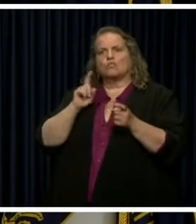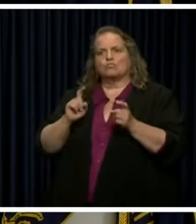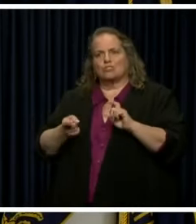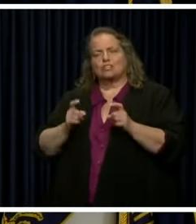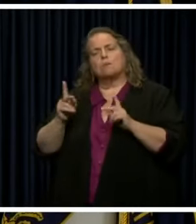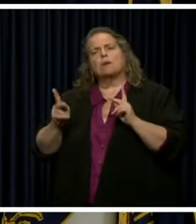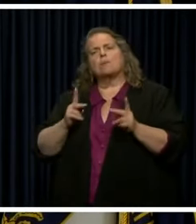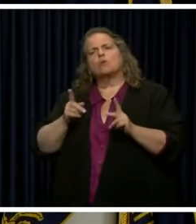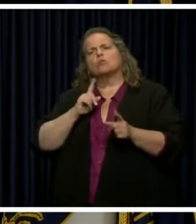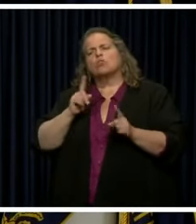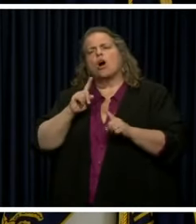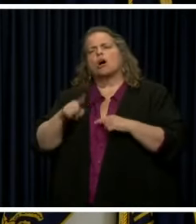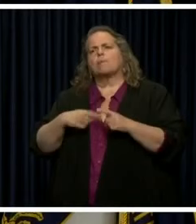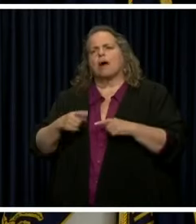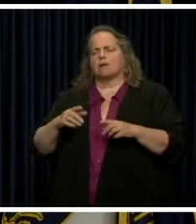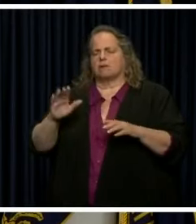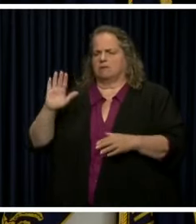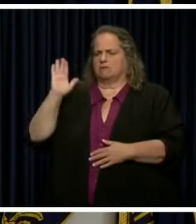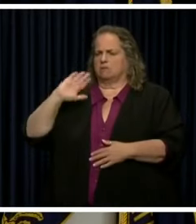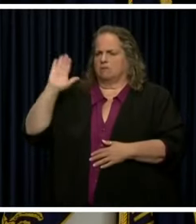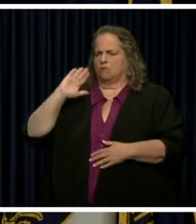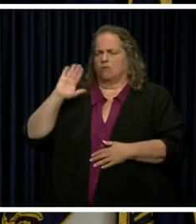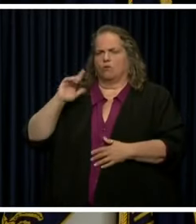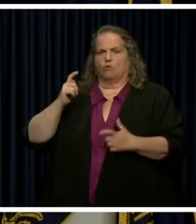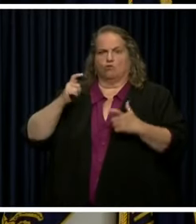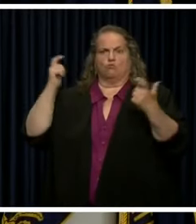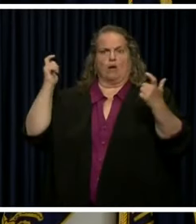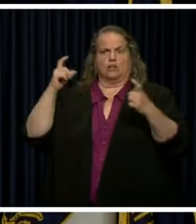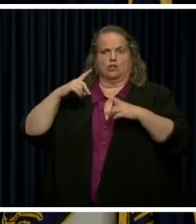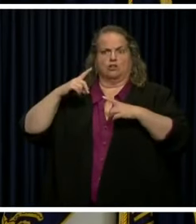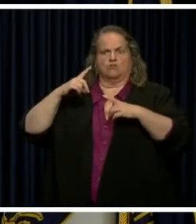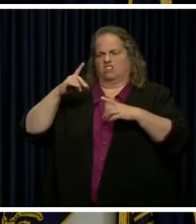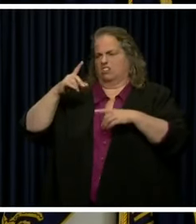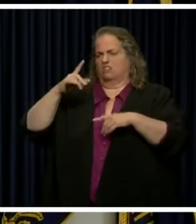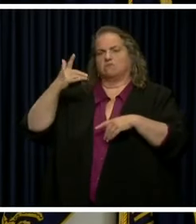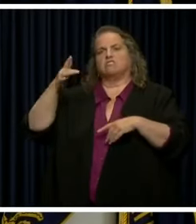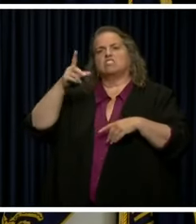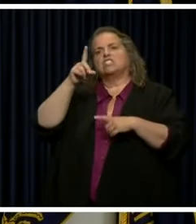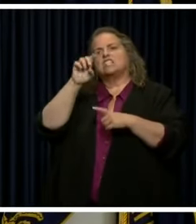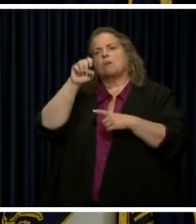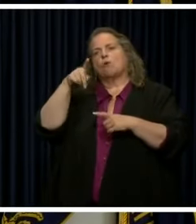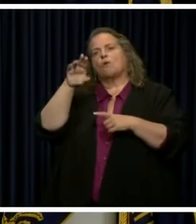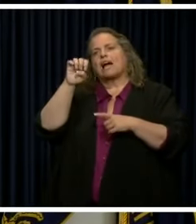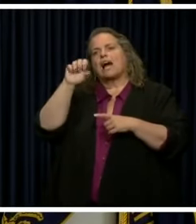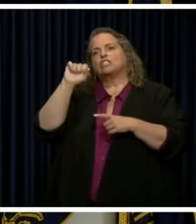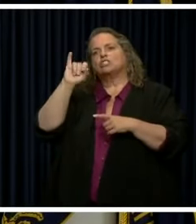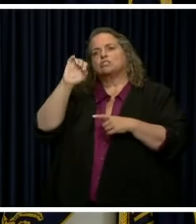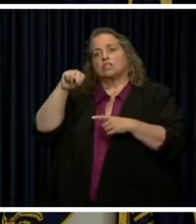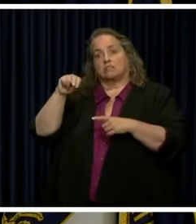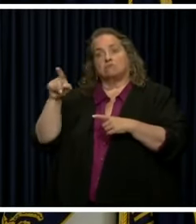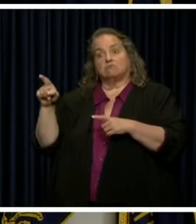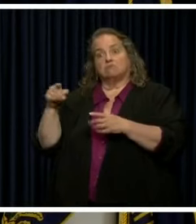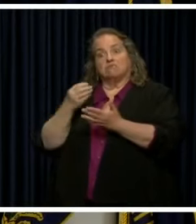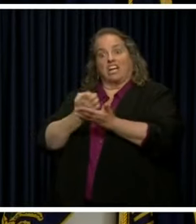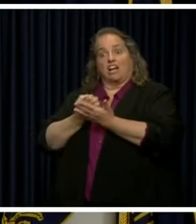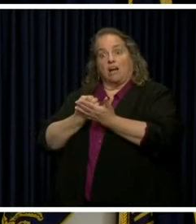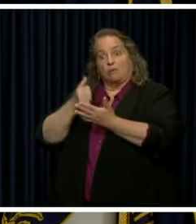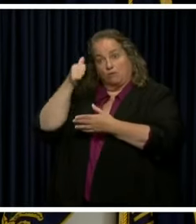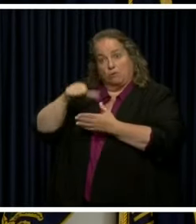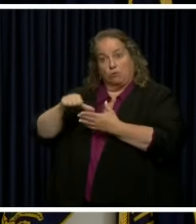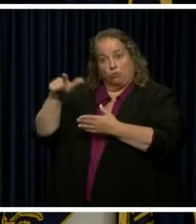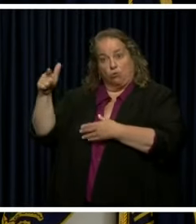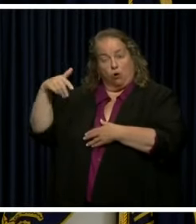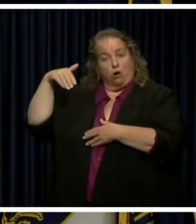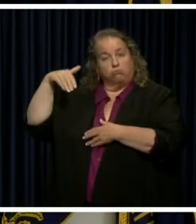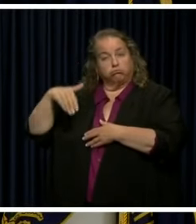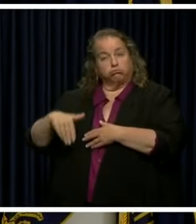people talk about the Great Depression and our numbers right now. What made the Great Depression is how long it lasted.